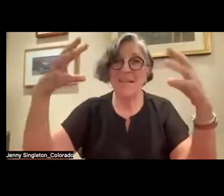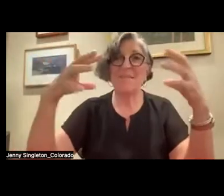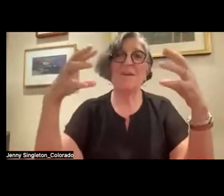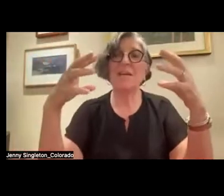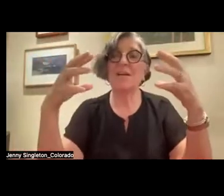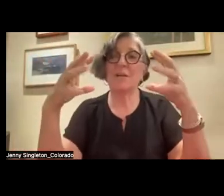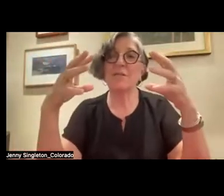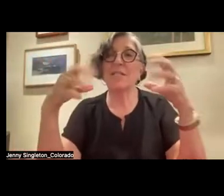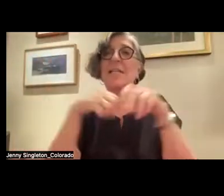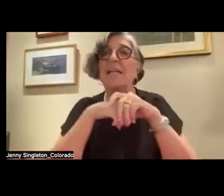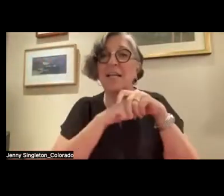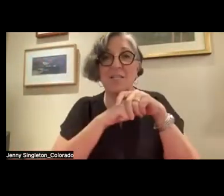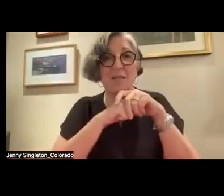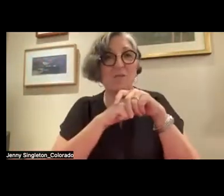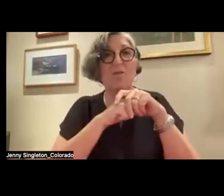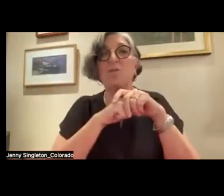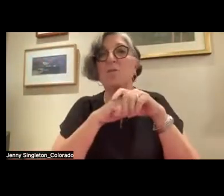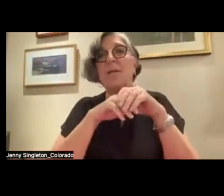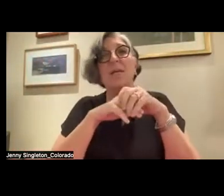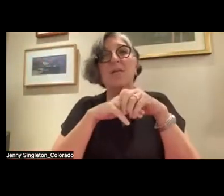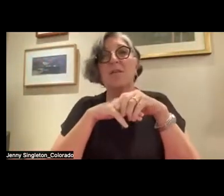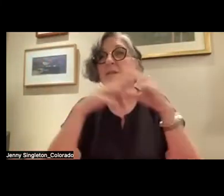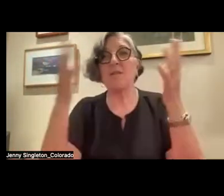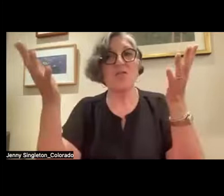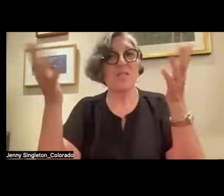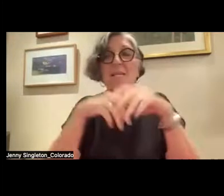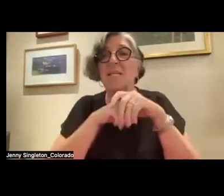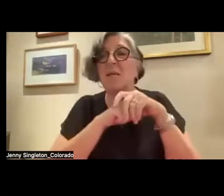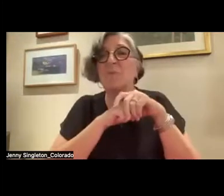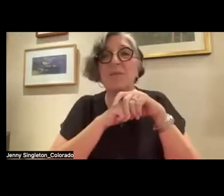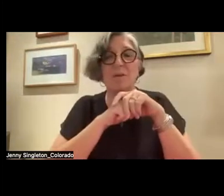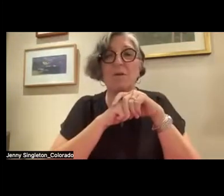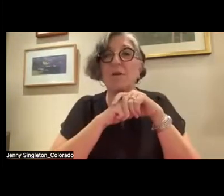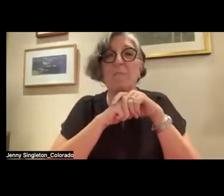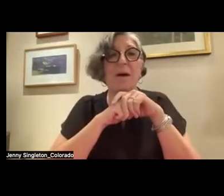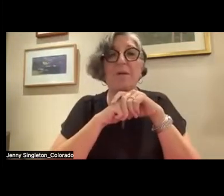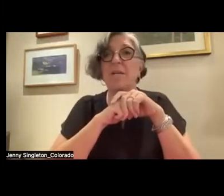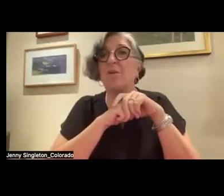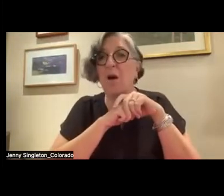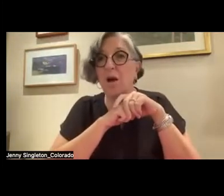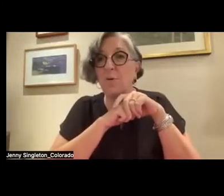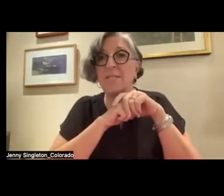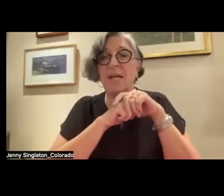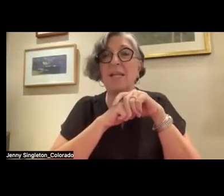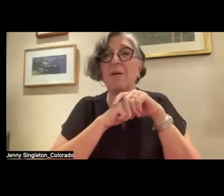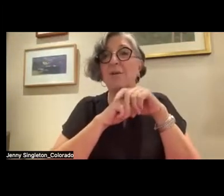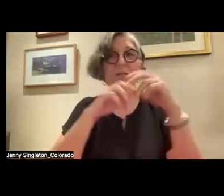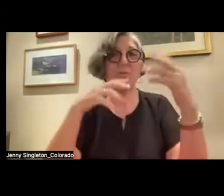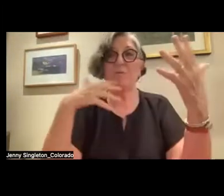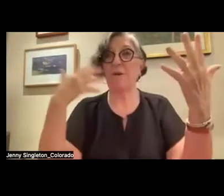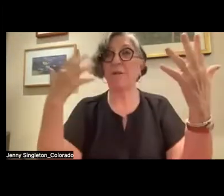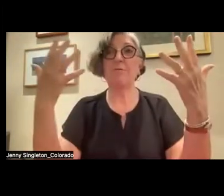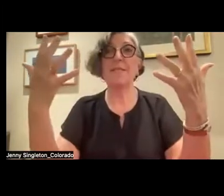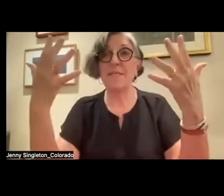they stay very closely connected to those schools. So some interesting examples that you can read about are Nicaraguan Sign Language